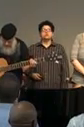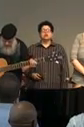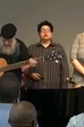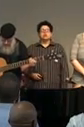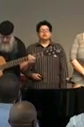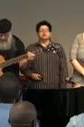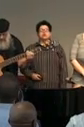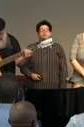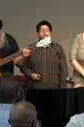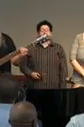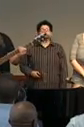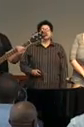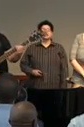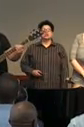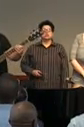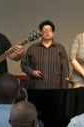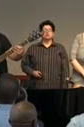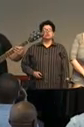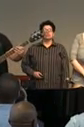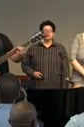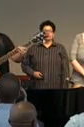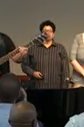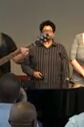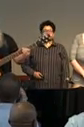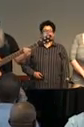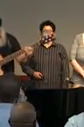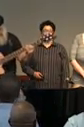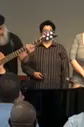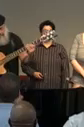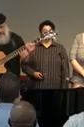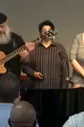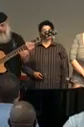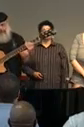of who bring good